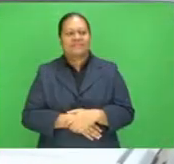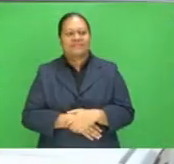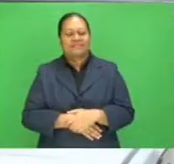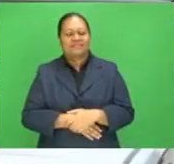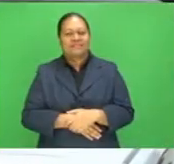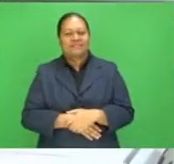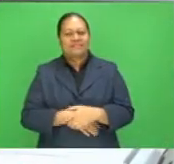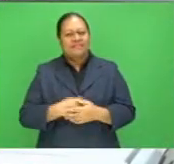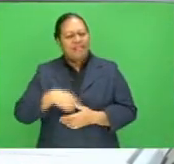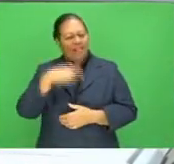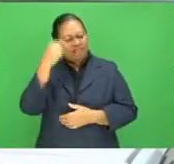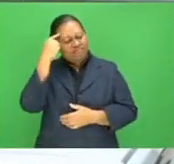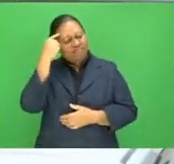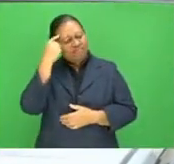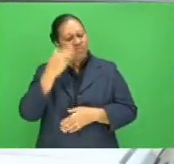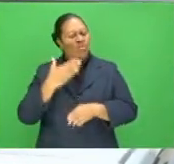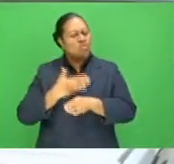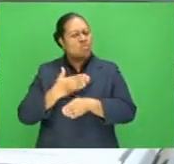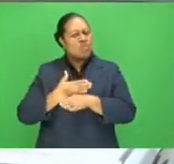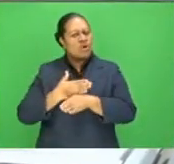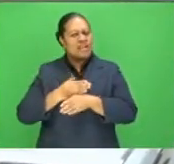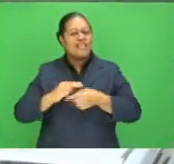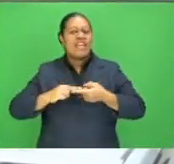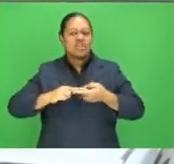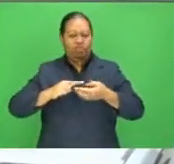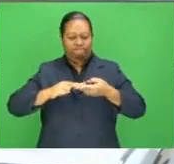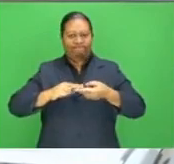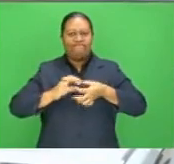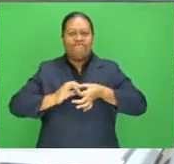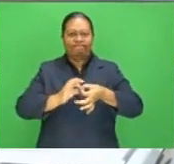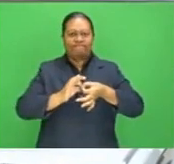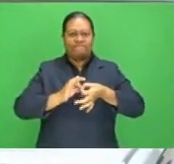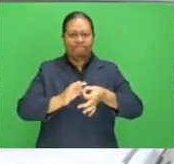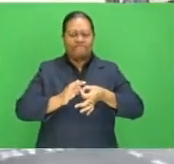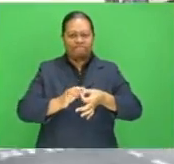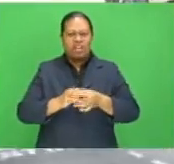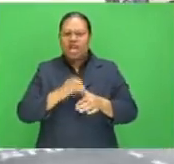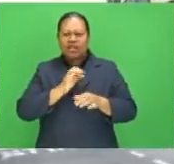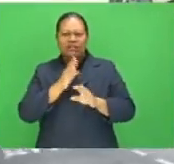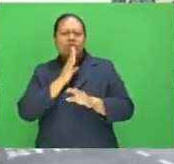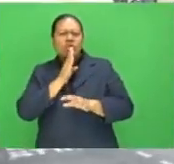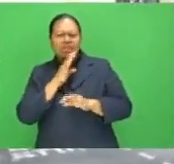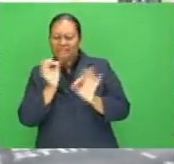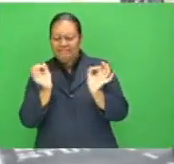I think they need to work on their unity and stop coming up with ways to cause split.